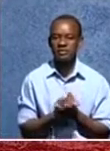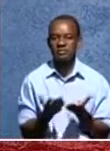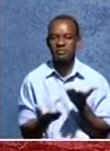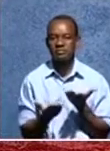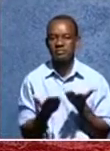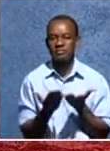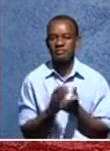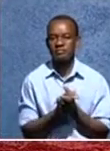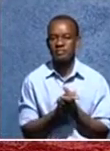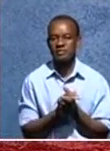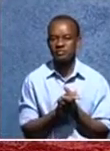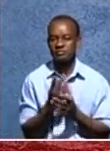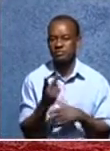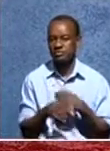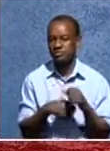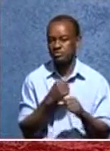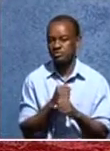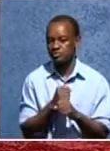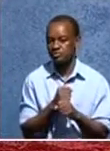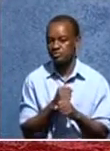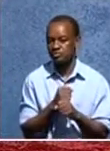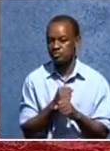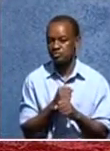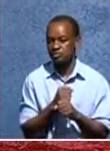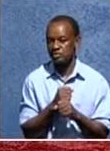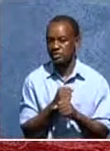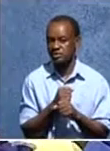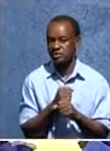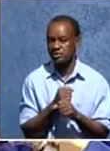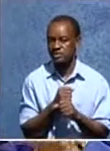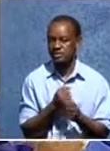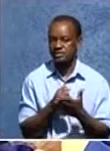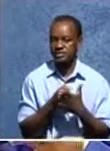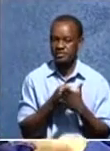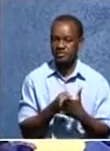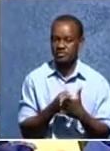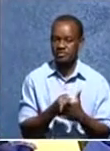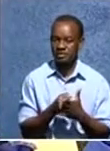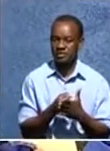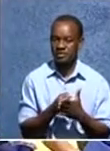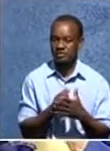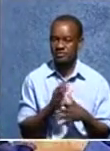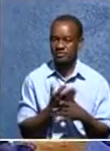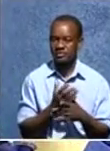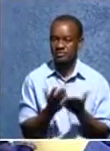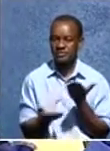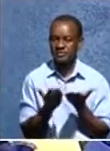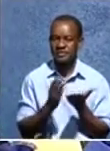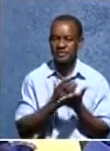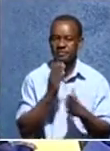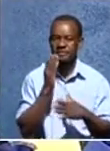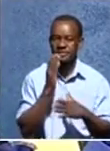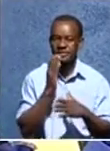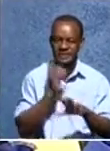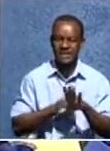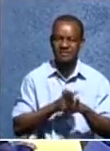in, because very often the job is not so much the title that you have, but the way that you exercise your talents. And I always